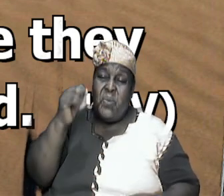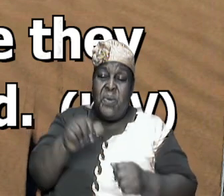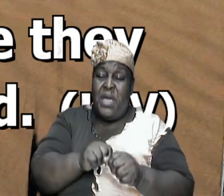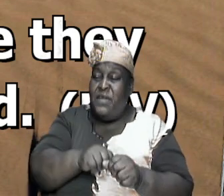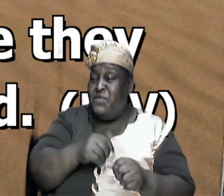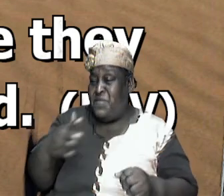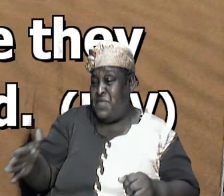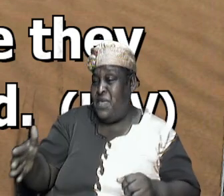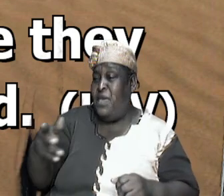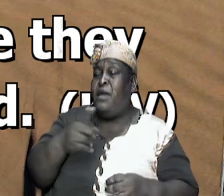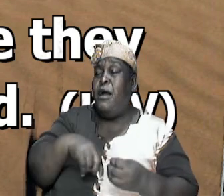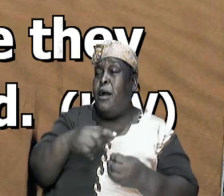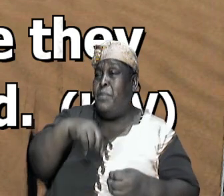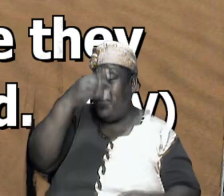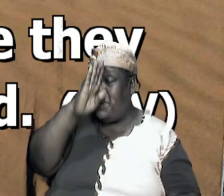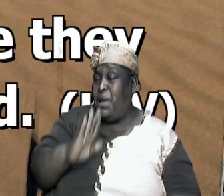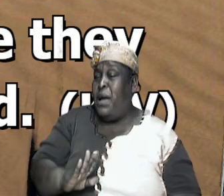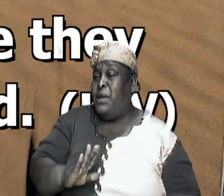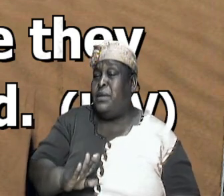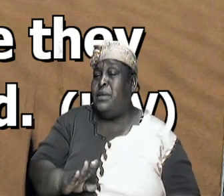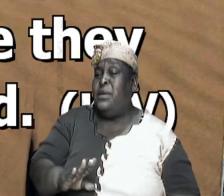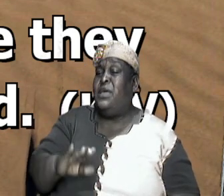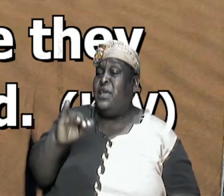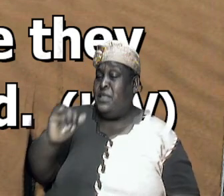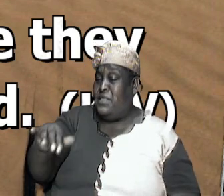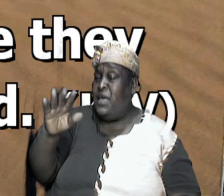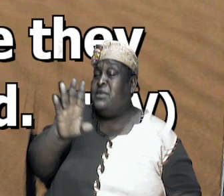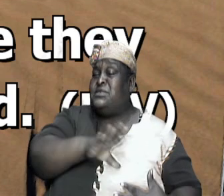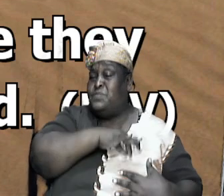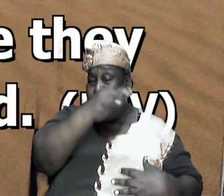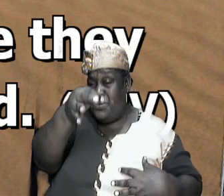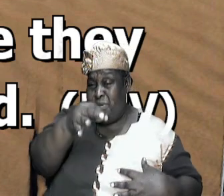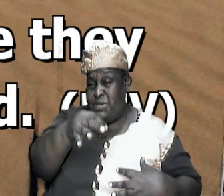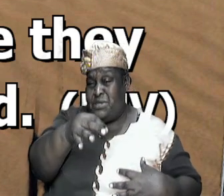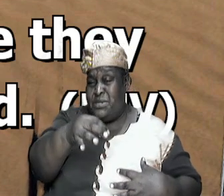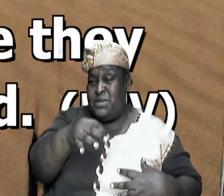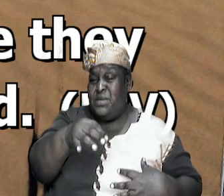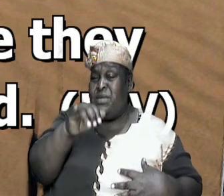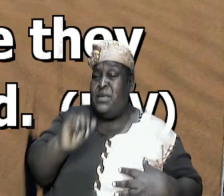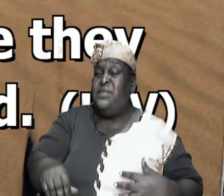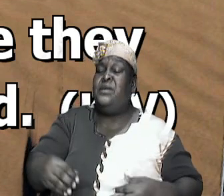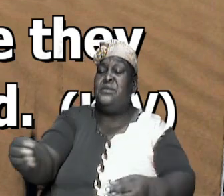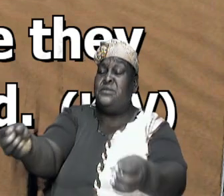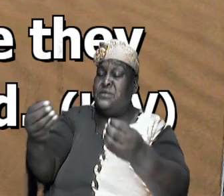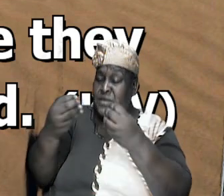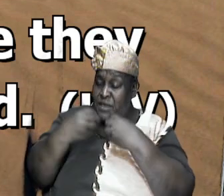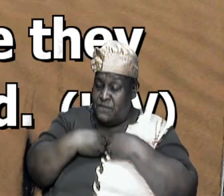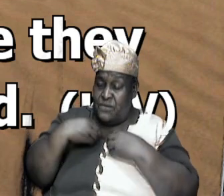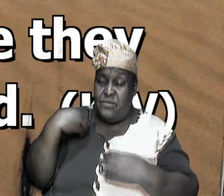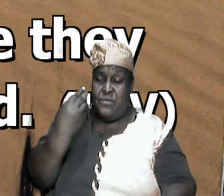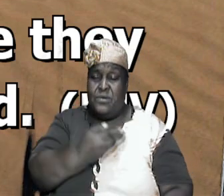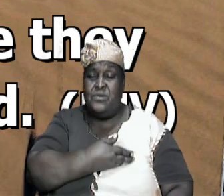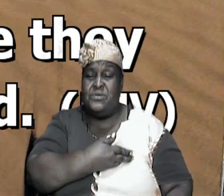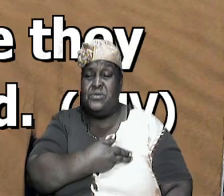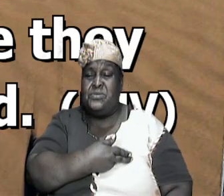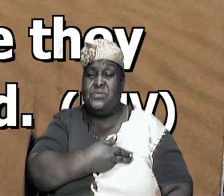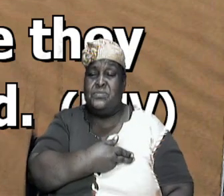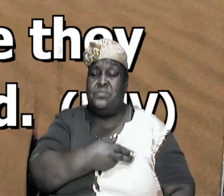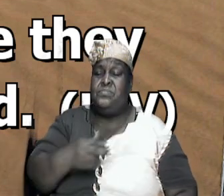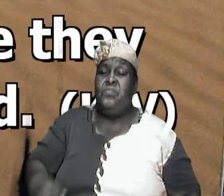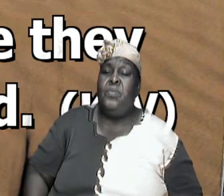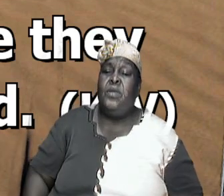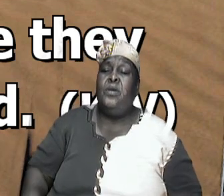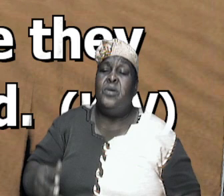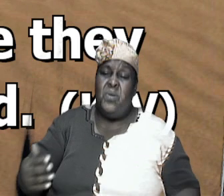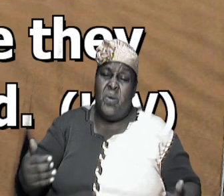everything about Christ. And it is that spirit that is given to us. So now we